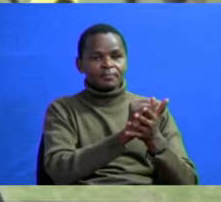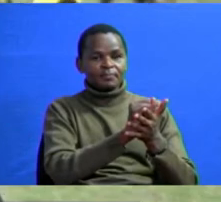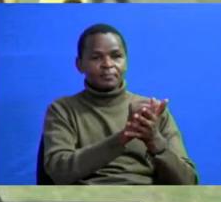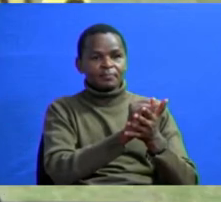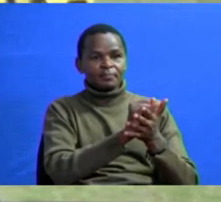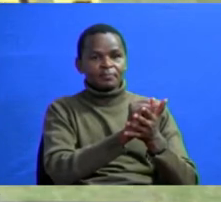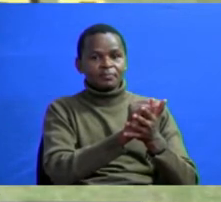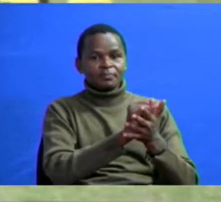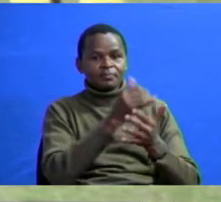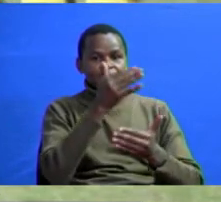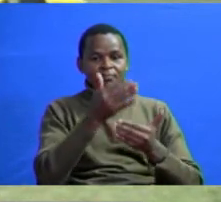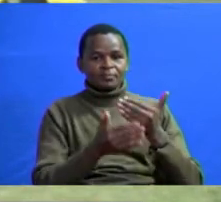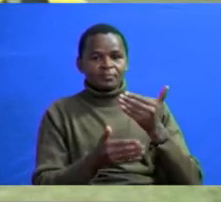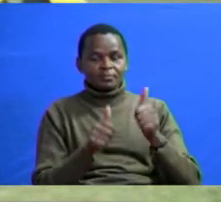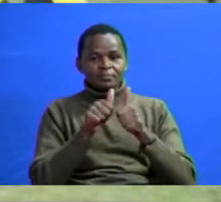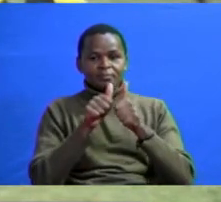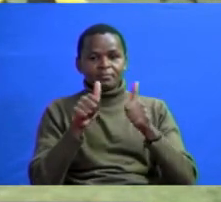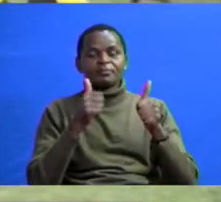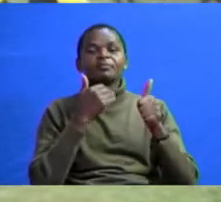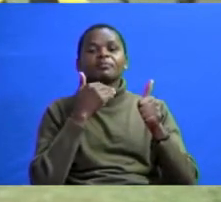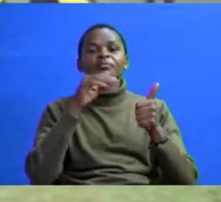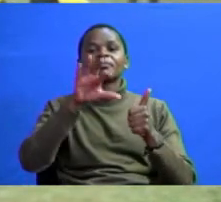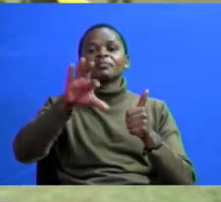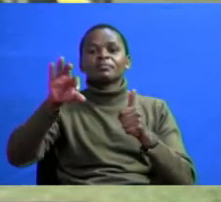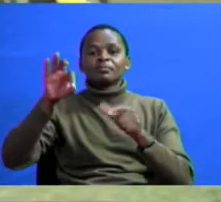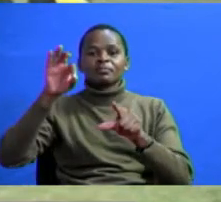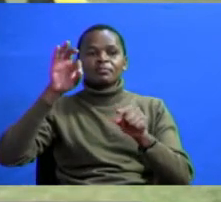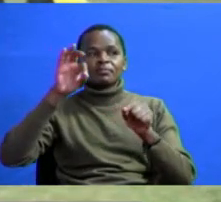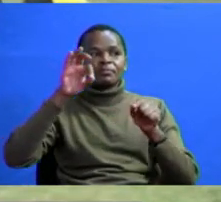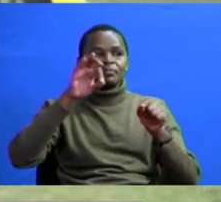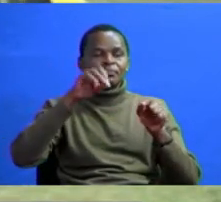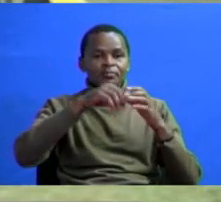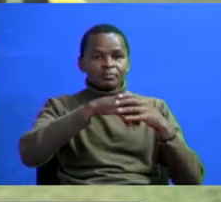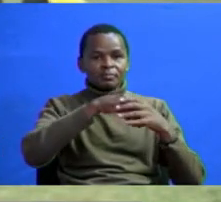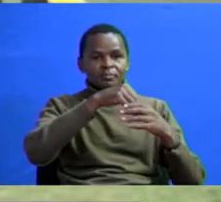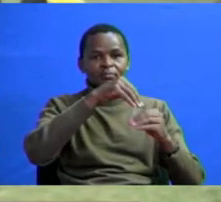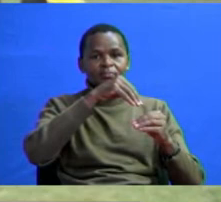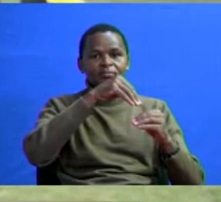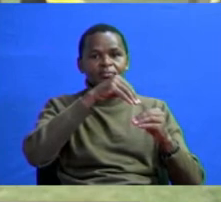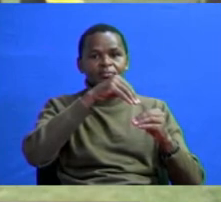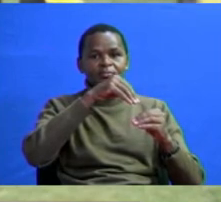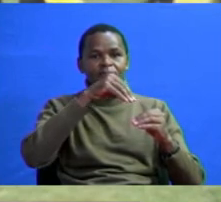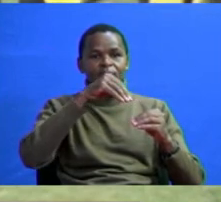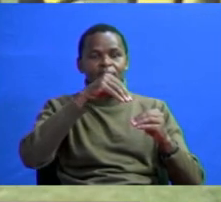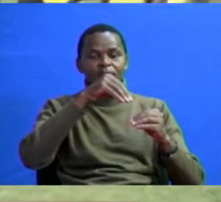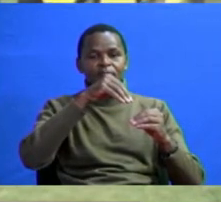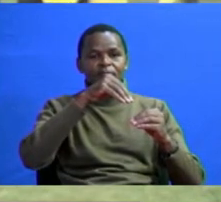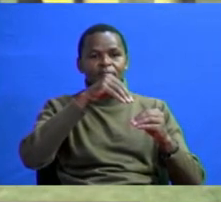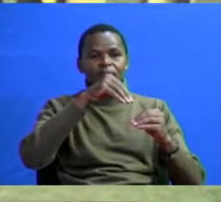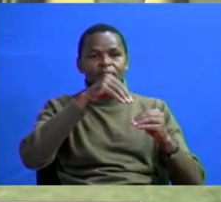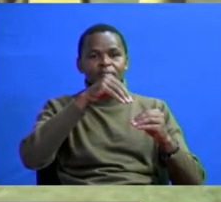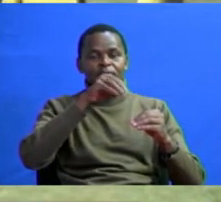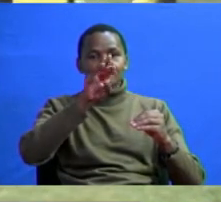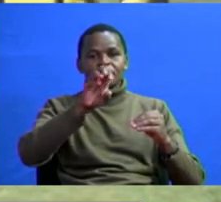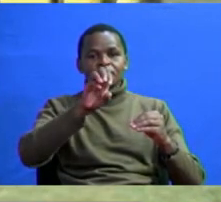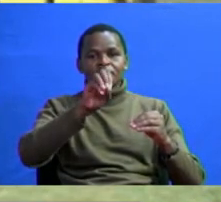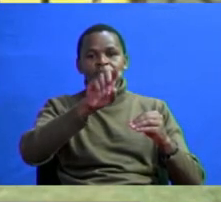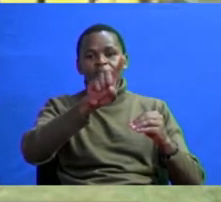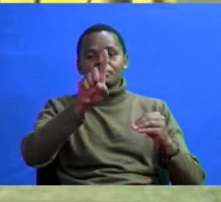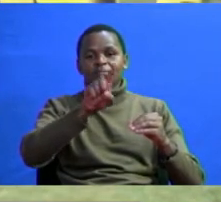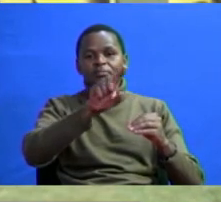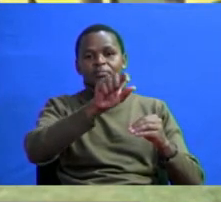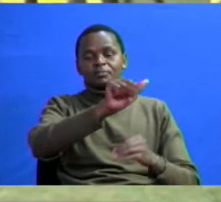be happy more and more. We want to pick it out of. We want to take the Mozart bet and the